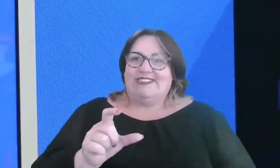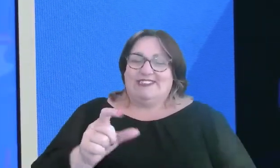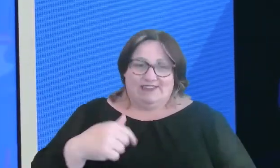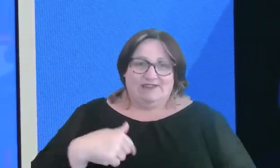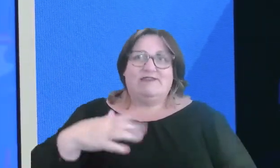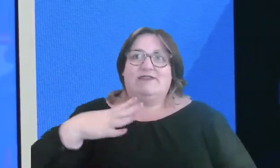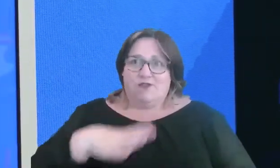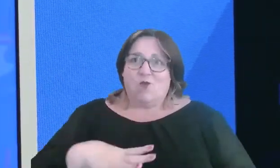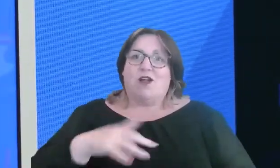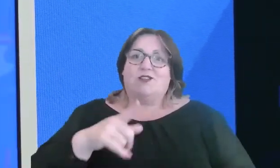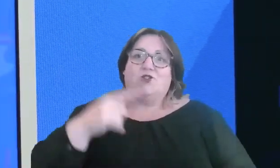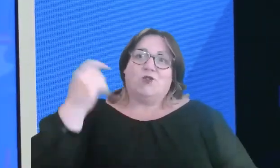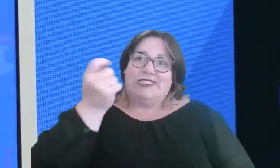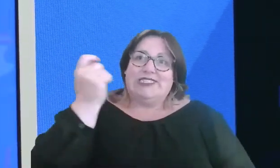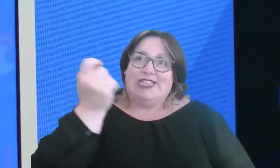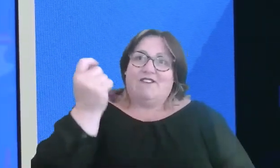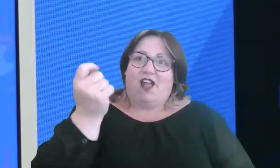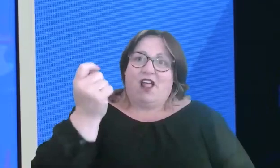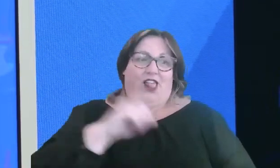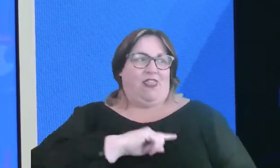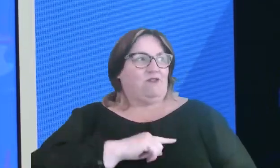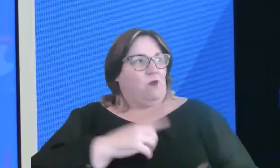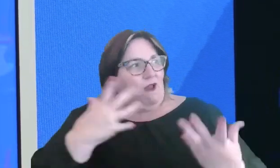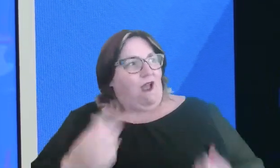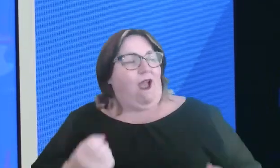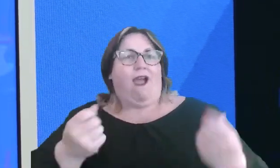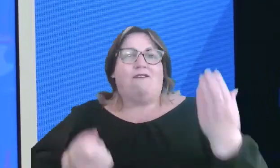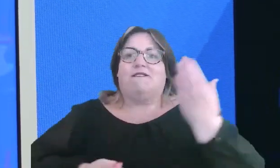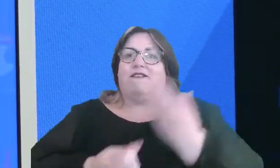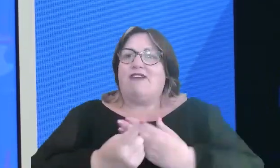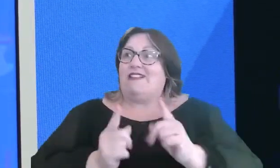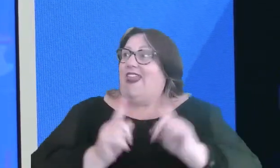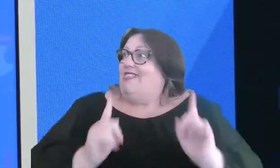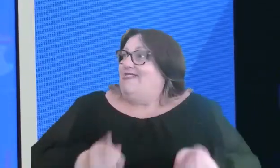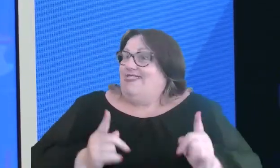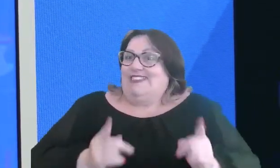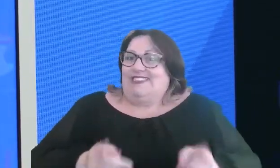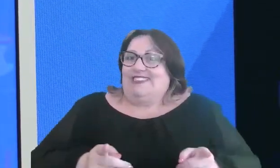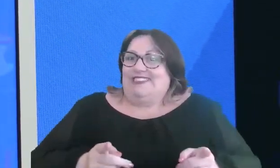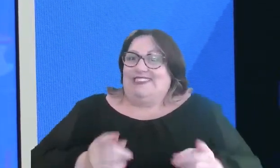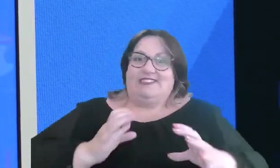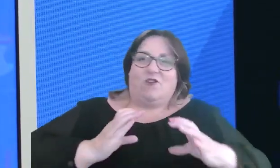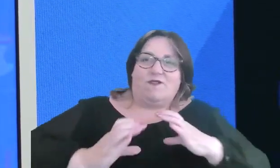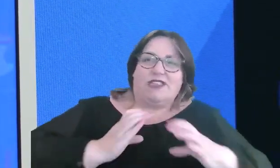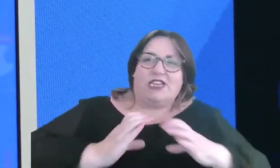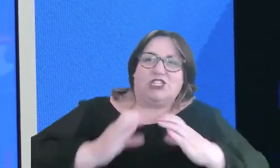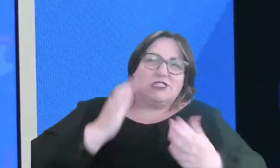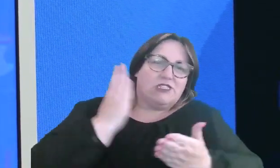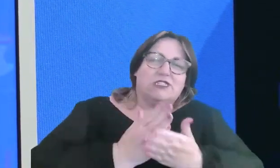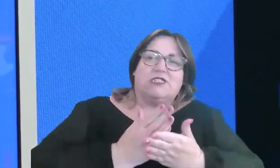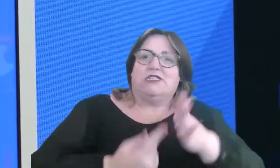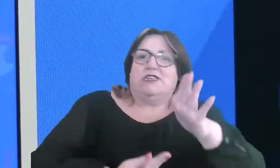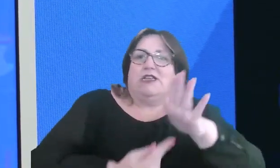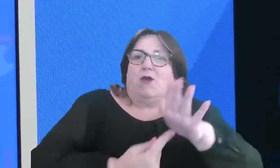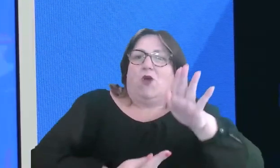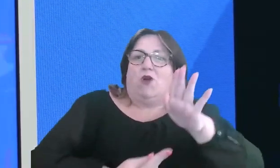And that's why events like this, conversations that we have in the margins, are so important, because we can only create the right